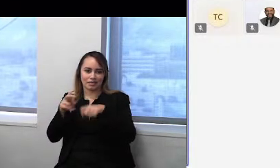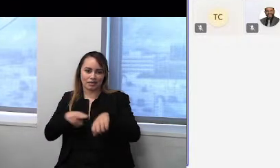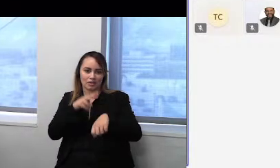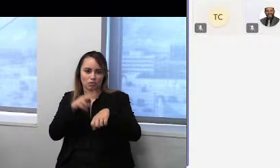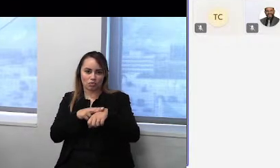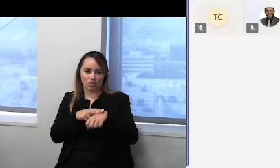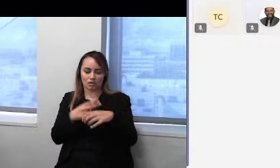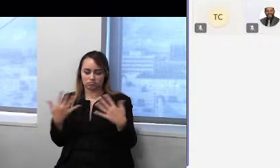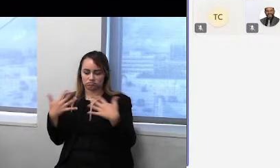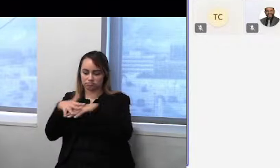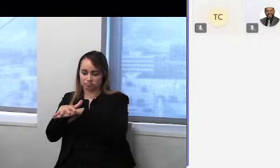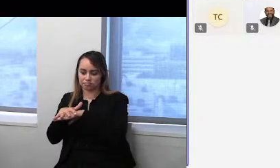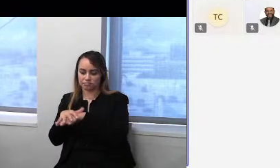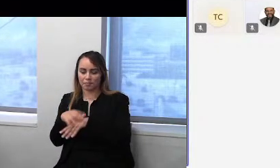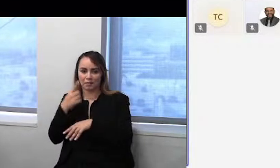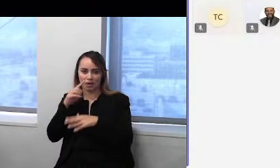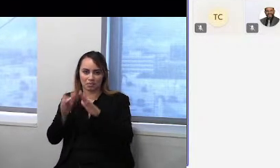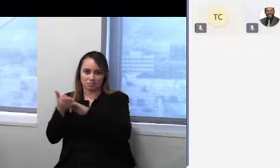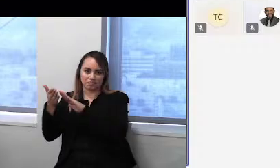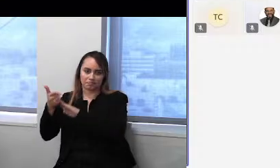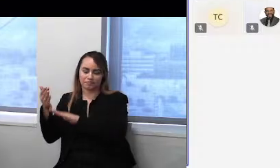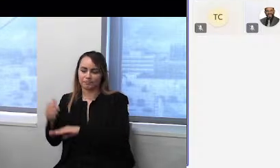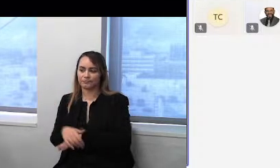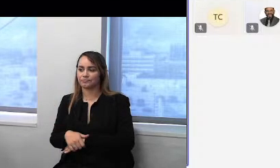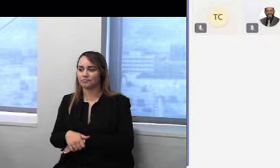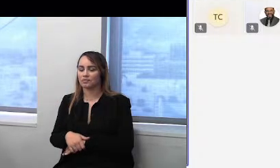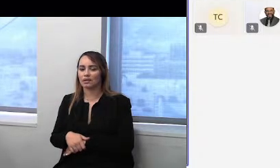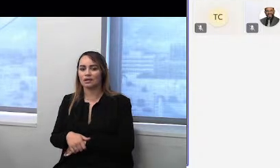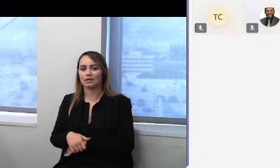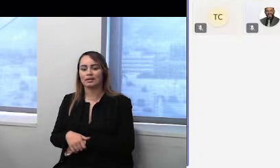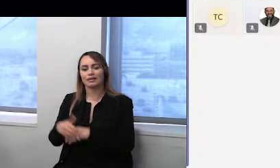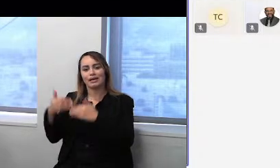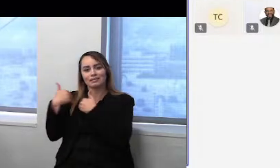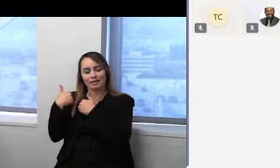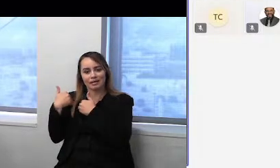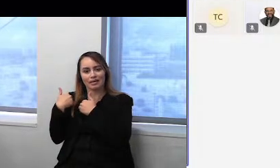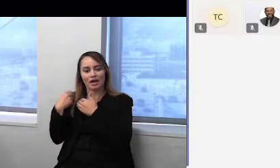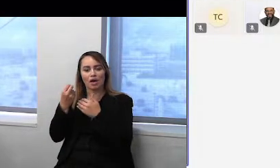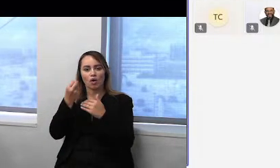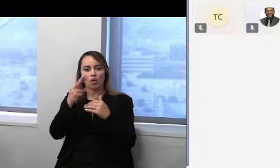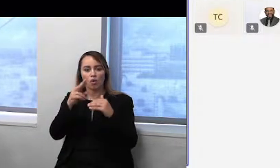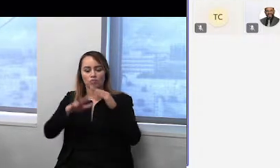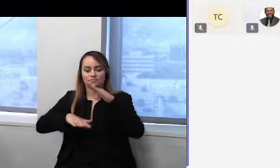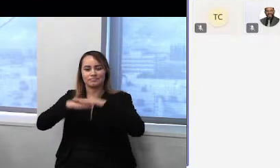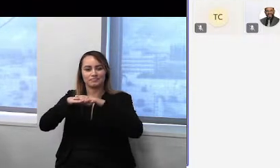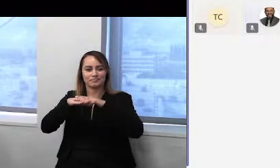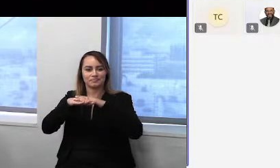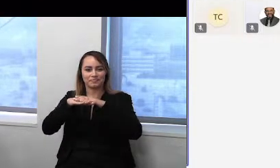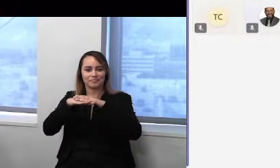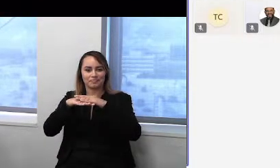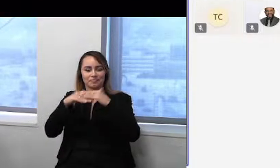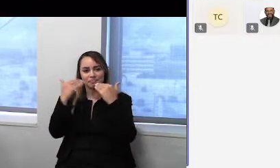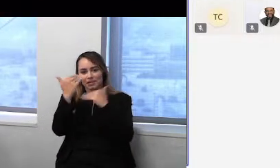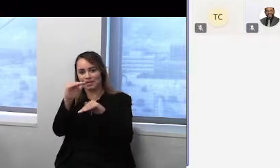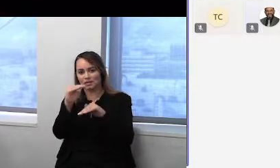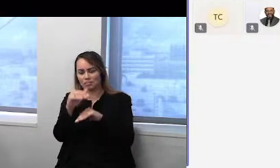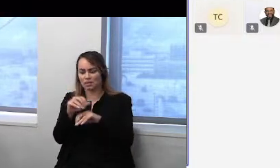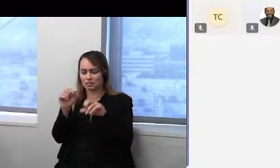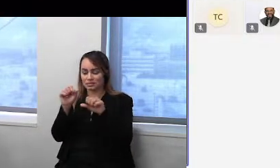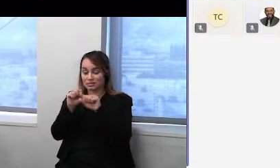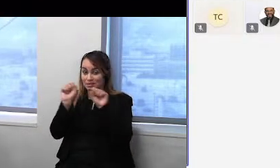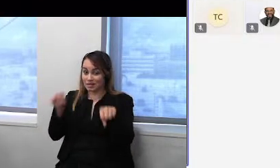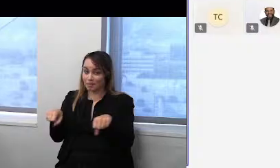right, and the minimum capacity, it is very difficult for this system to continue having intermittent resources added and try to